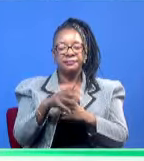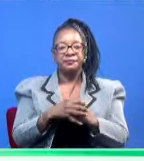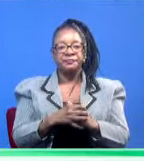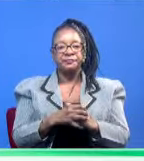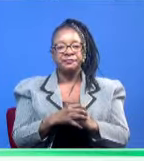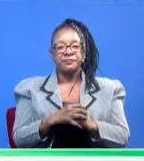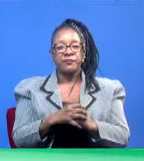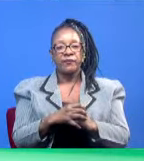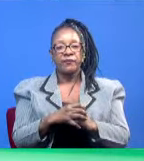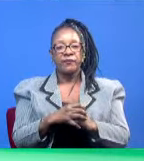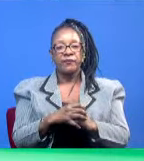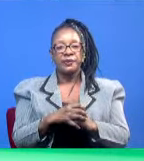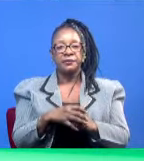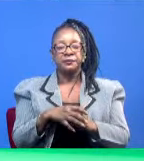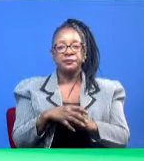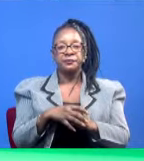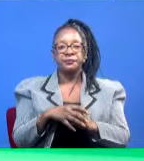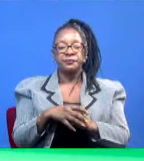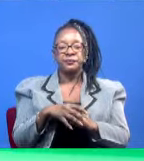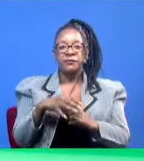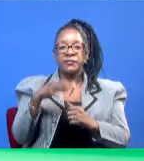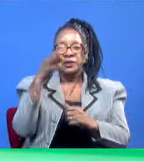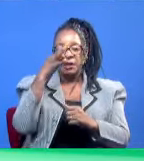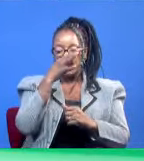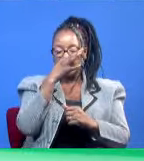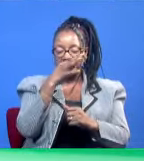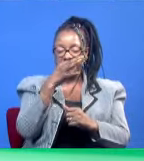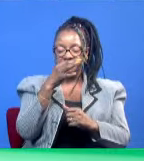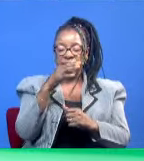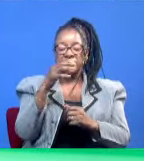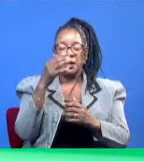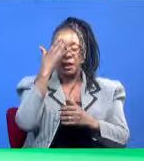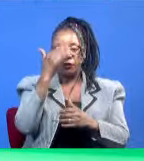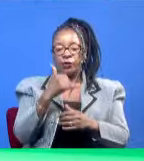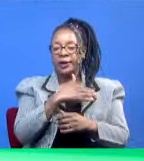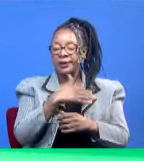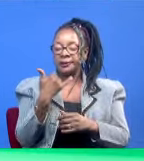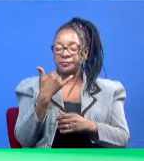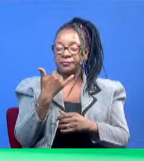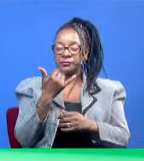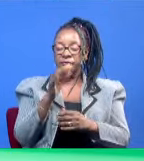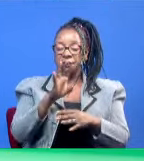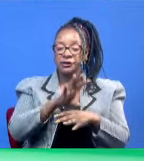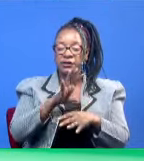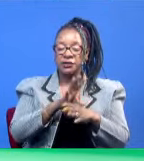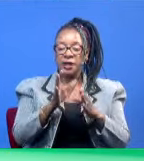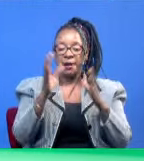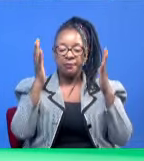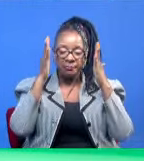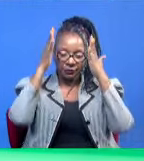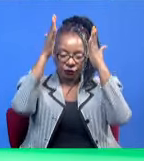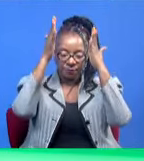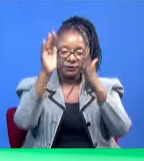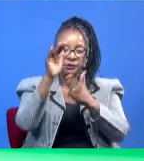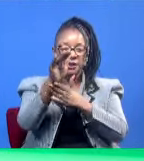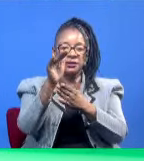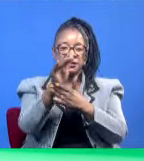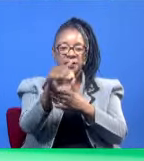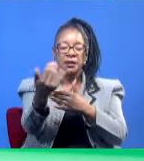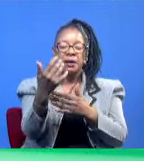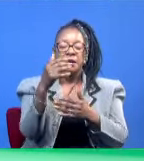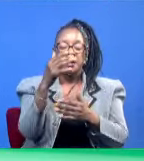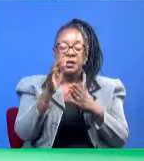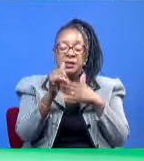Honiri Catholic Archdiocese Archbishop Anthony Muheria is calling on political leaders to respect the church